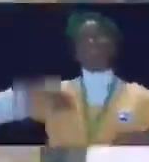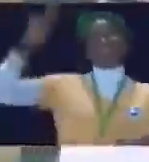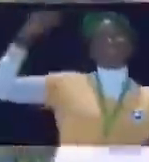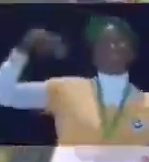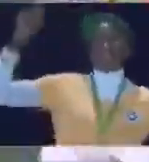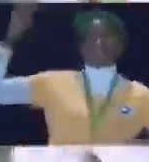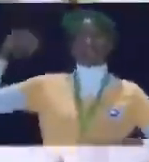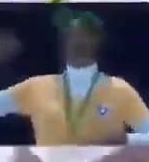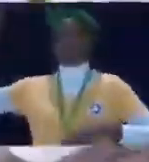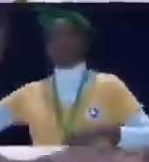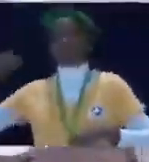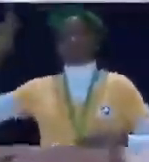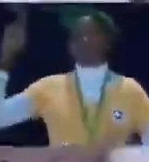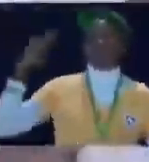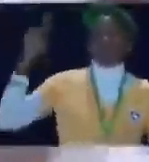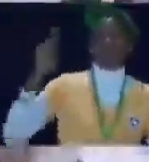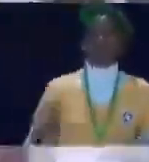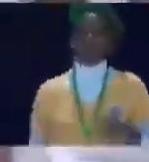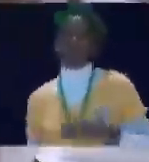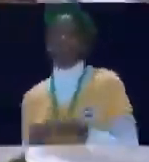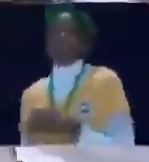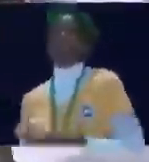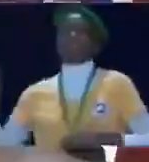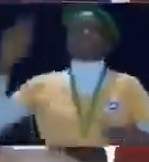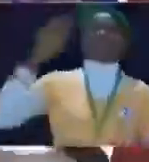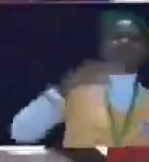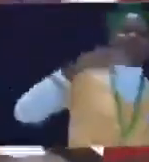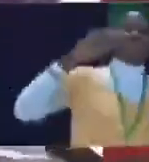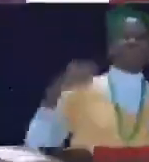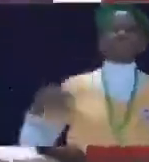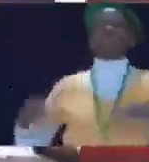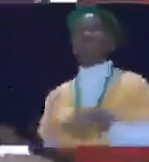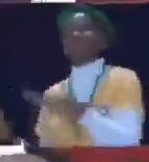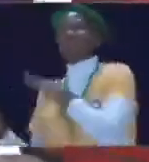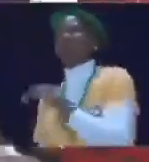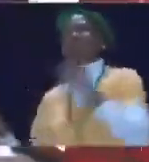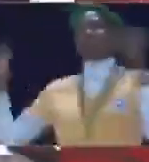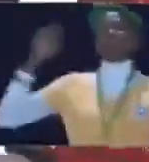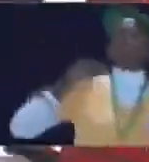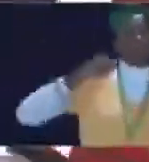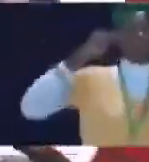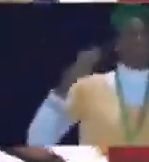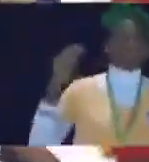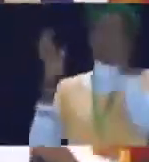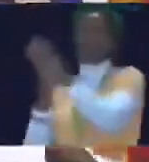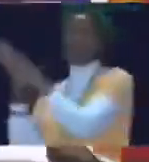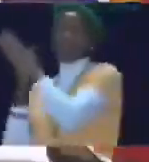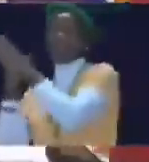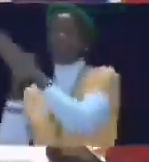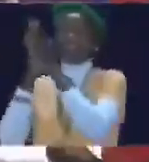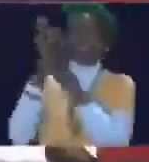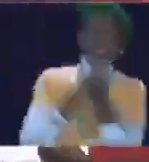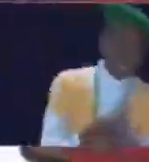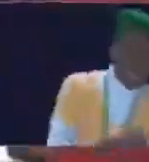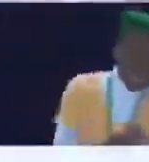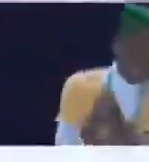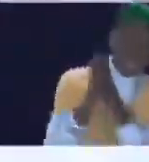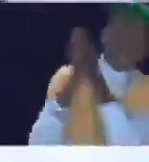Arande Yesu zendao, samu chema sabo yo yo. Arande Yesu zendao, samu chema sabo yo